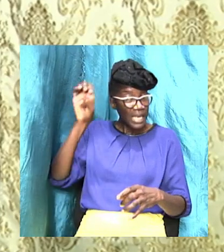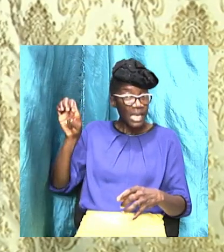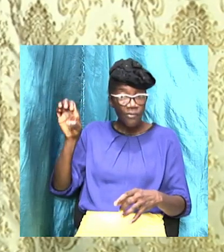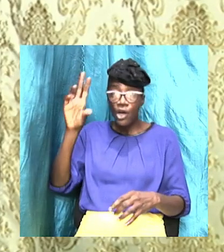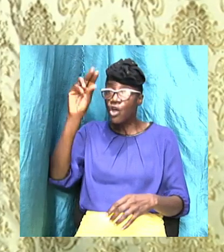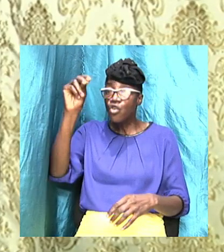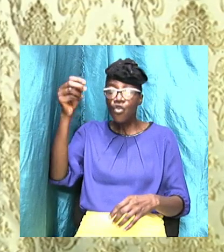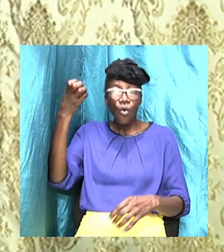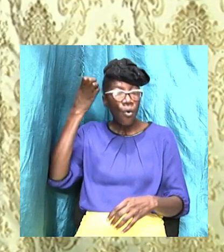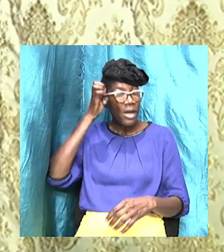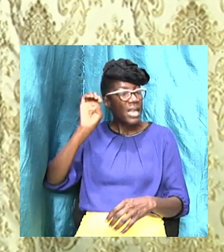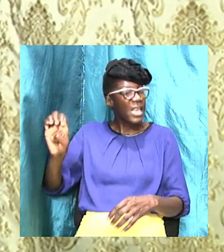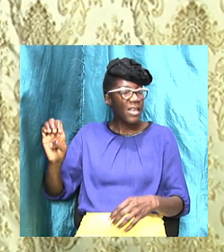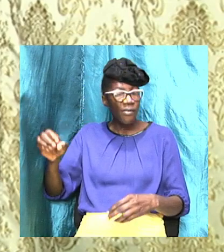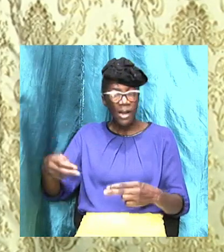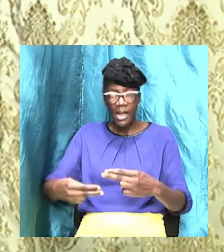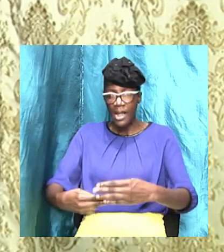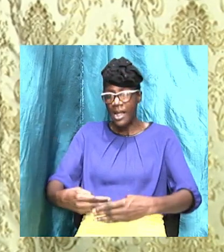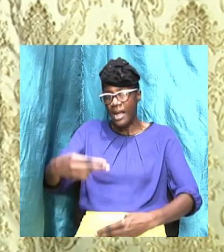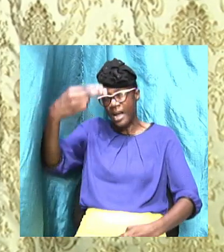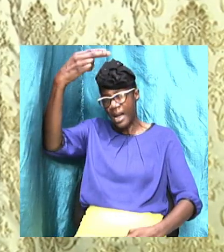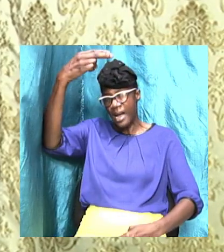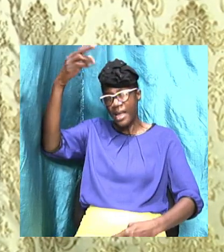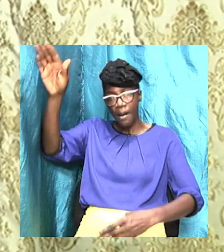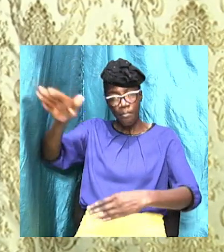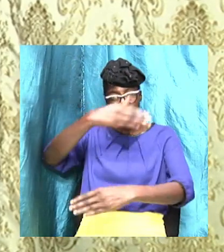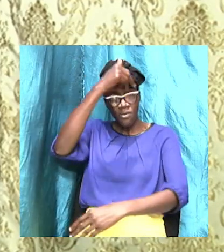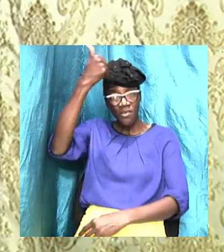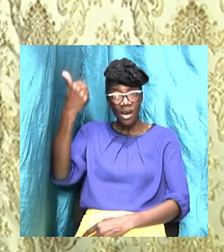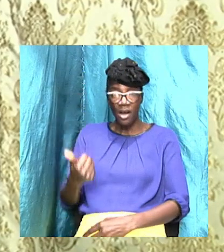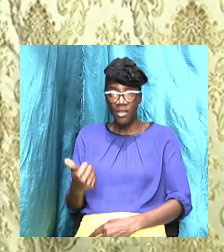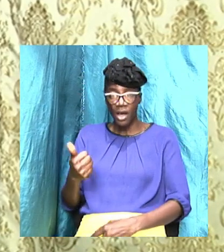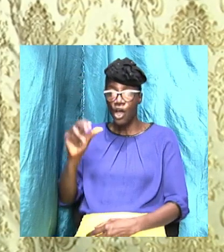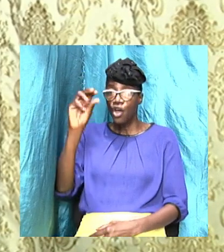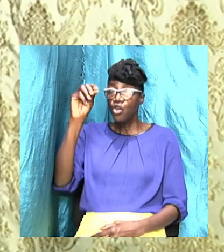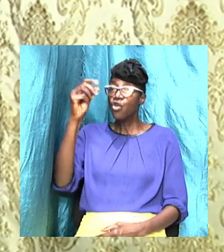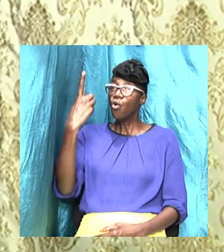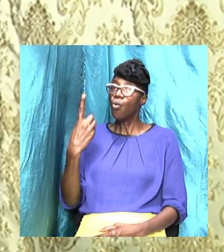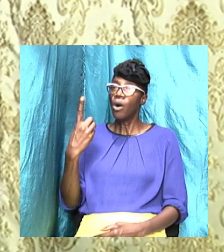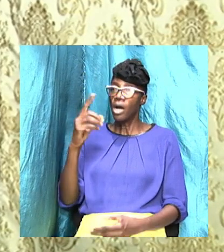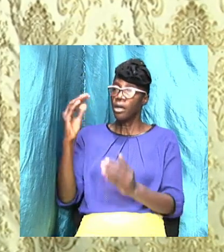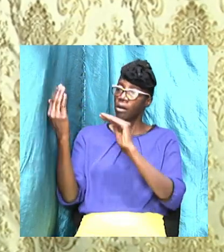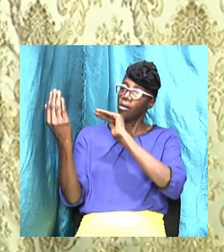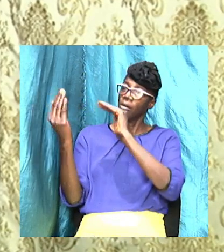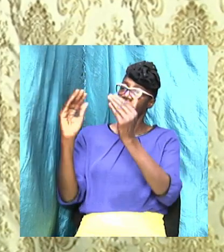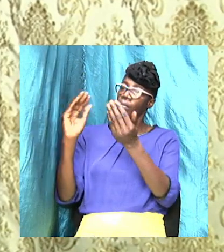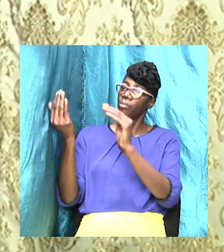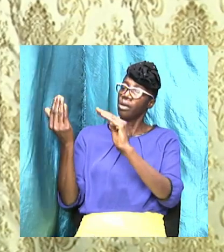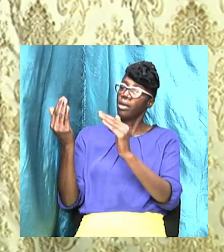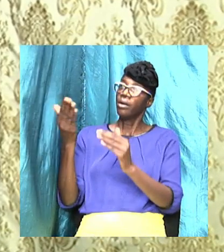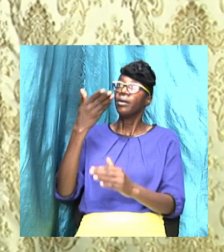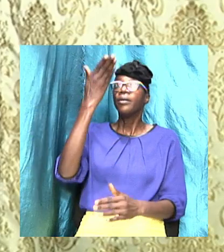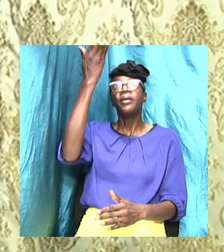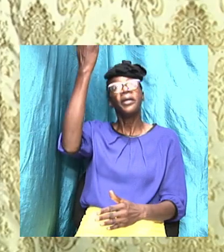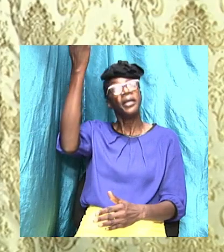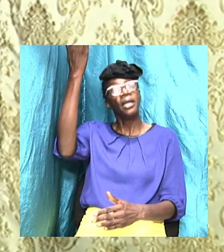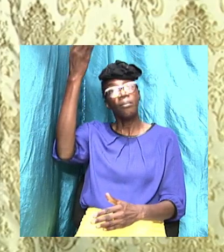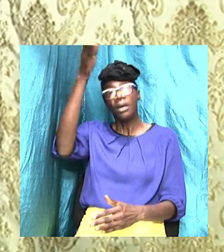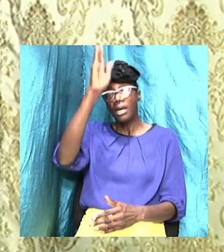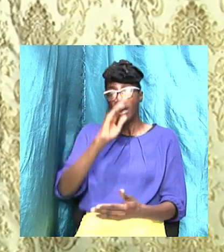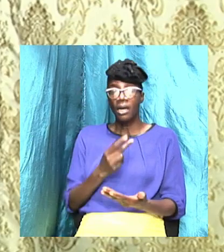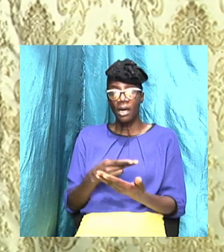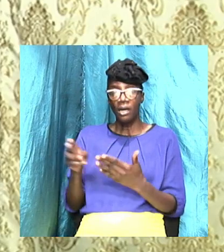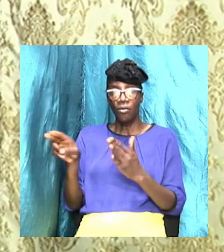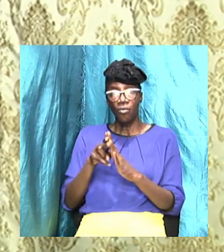He is high above any other, and no one can compare to him. God's